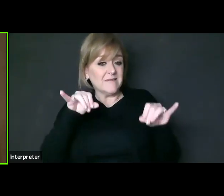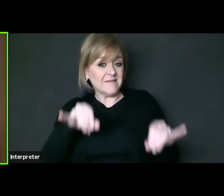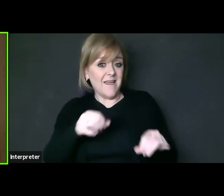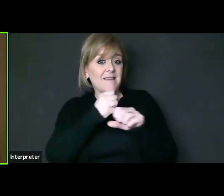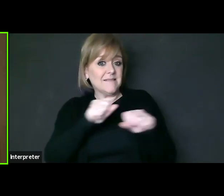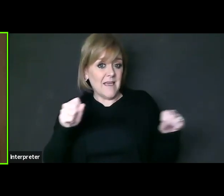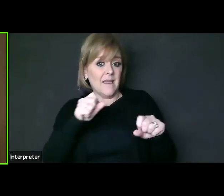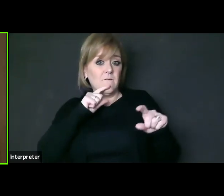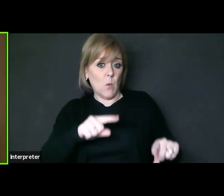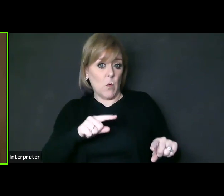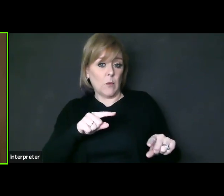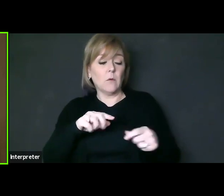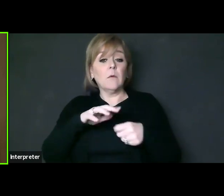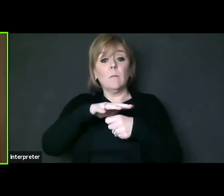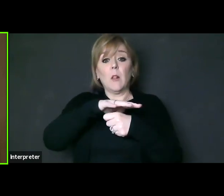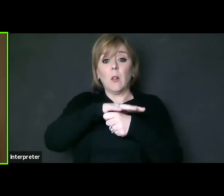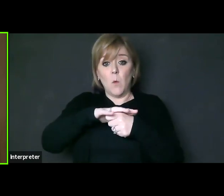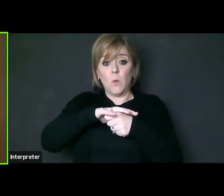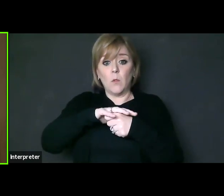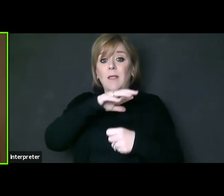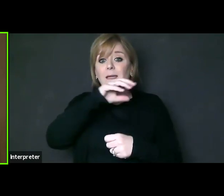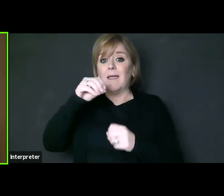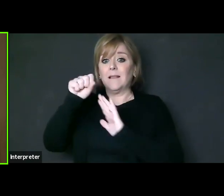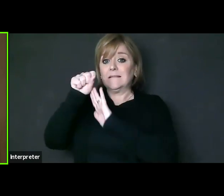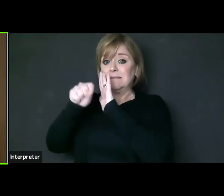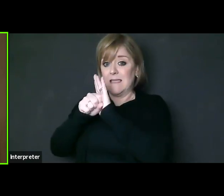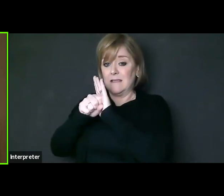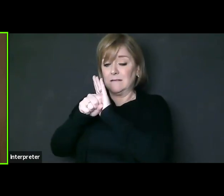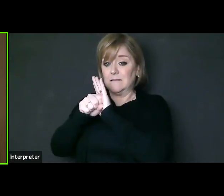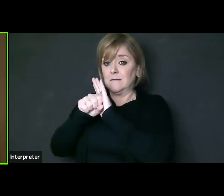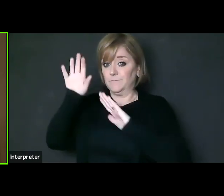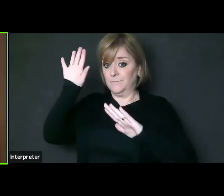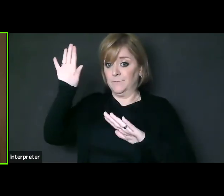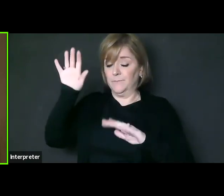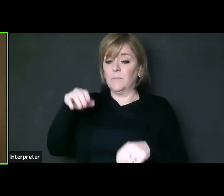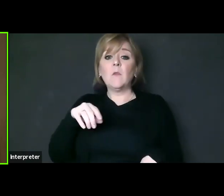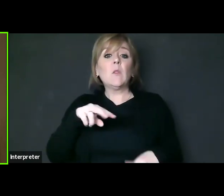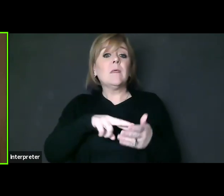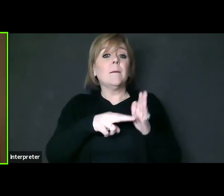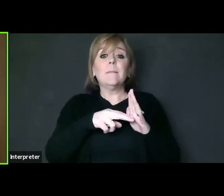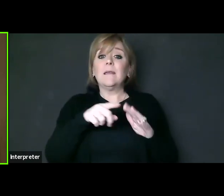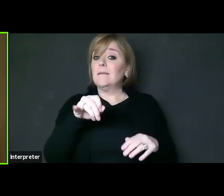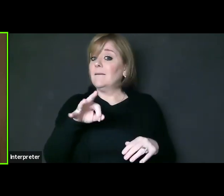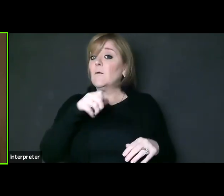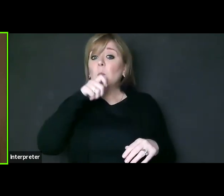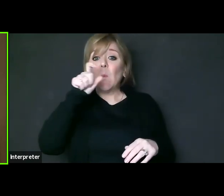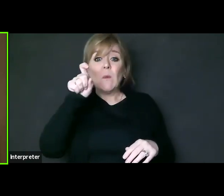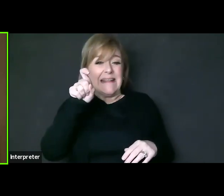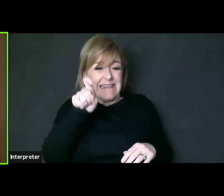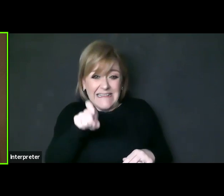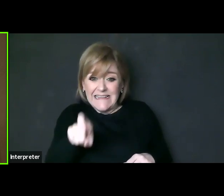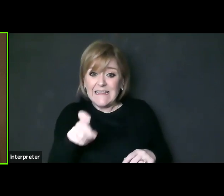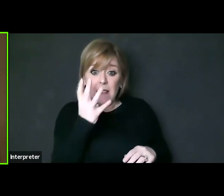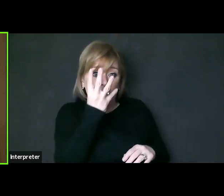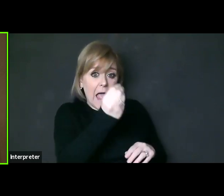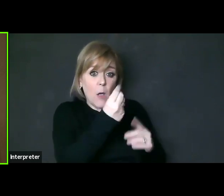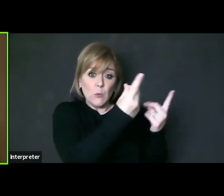at a local level and at the state level. So when you're not out for essential services